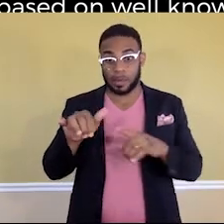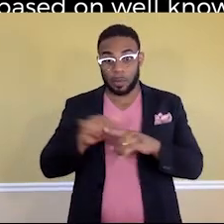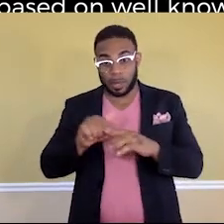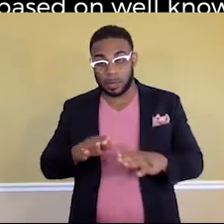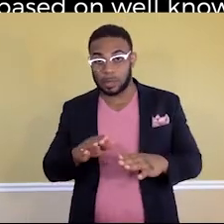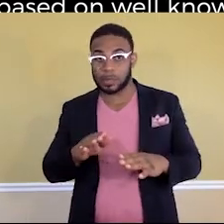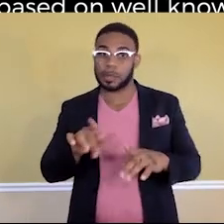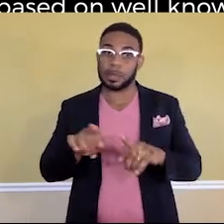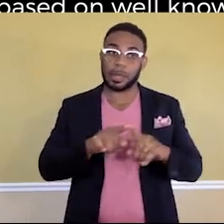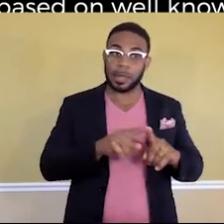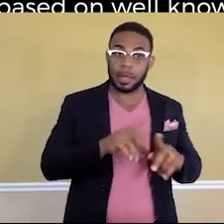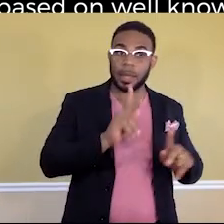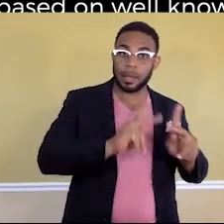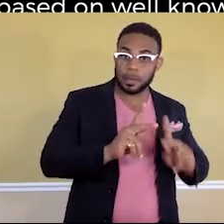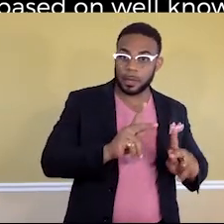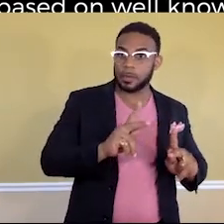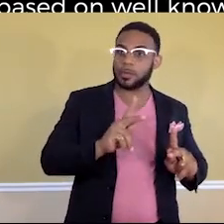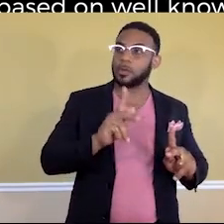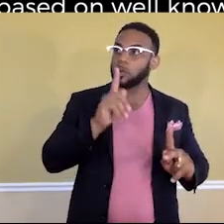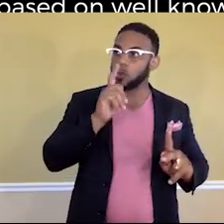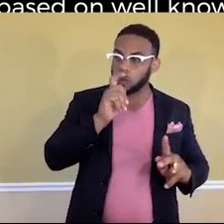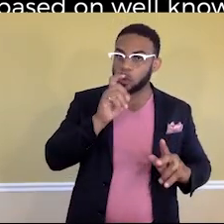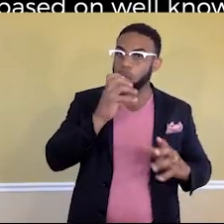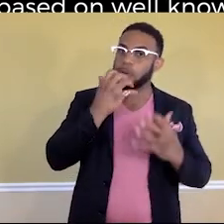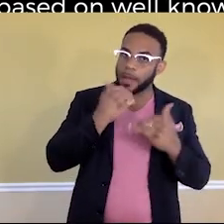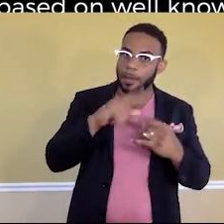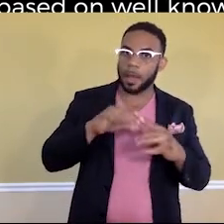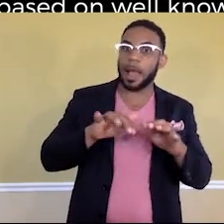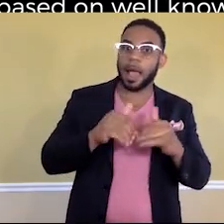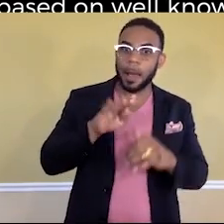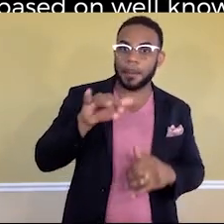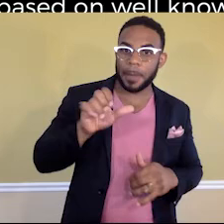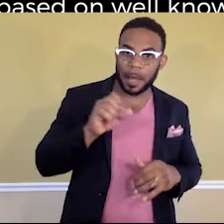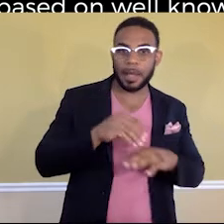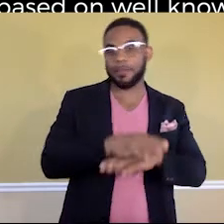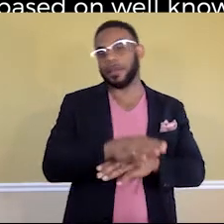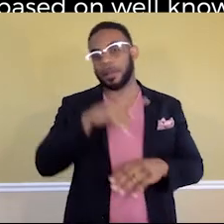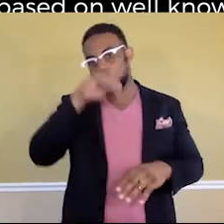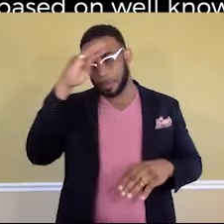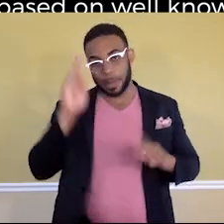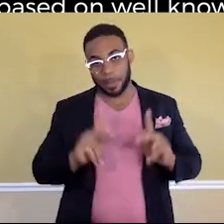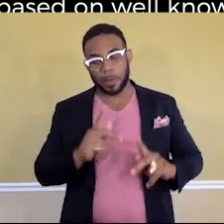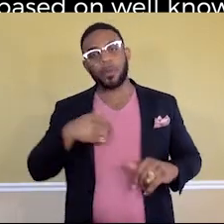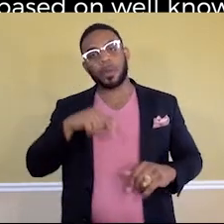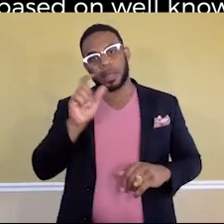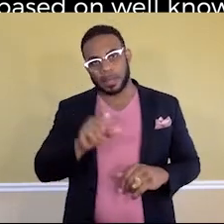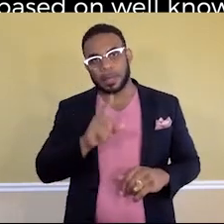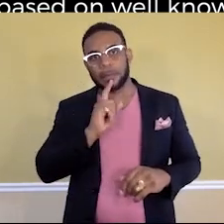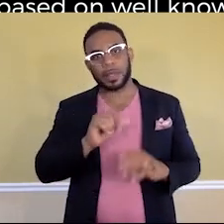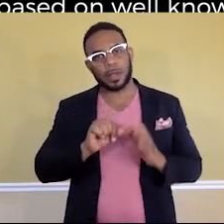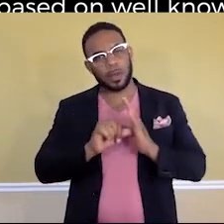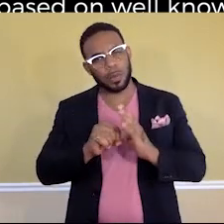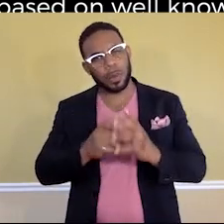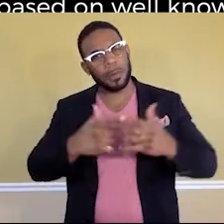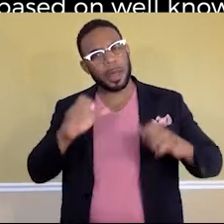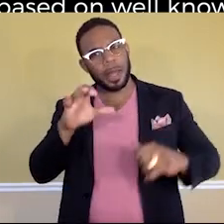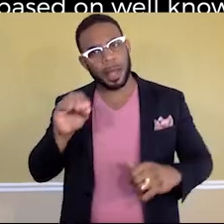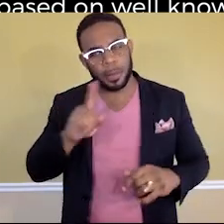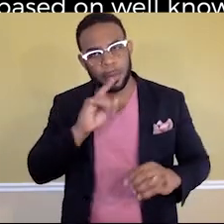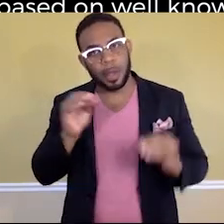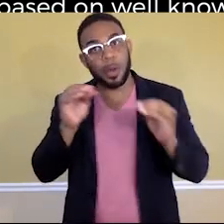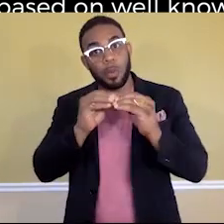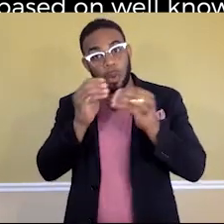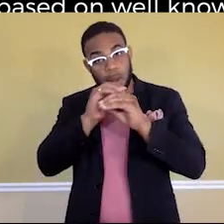practitioners and as people who care about how bias affects Black people, we need to be pushing big companies to be